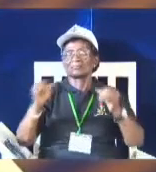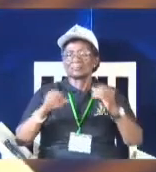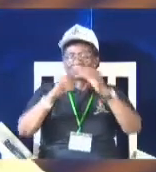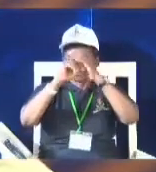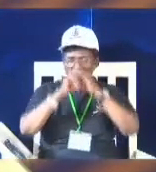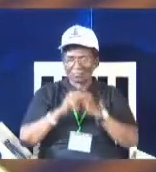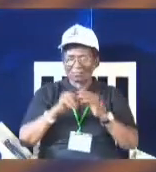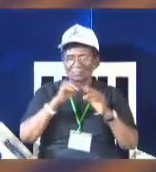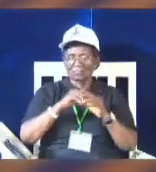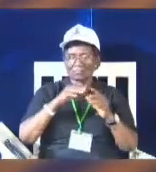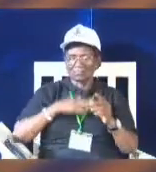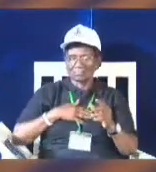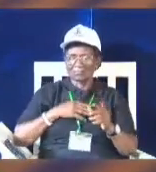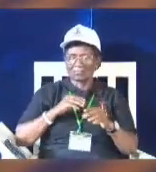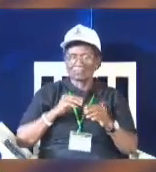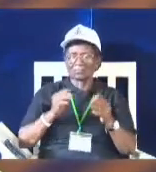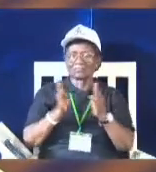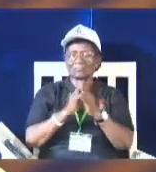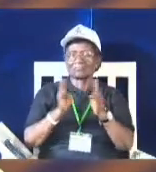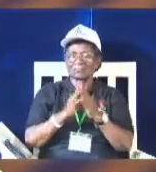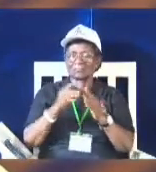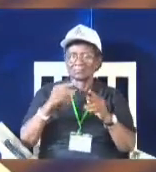And the people laughed at him.